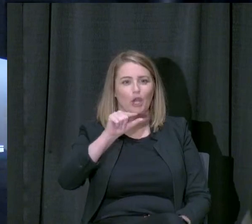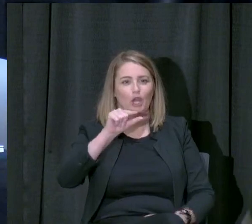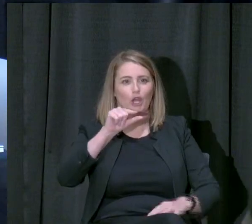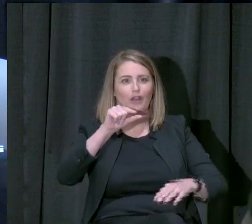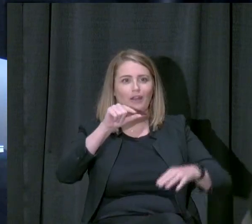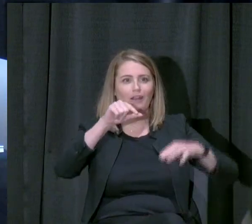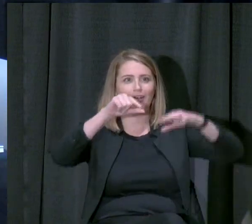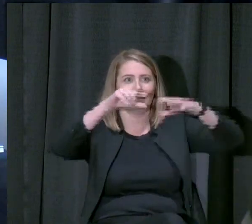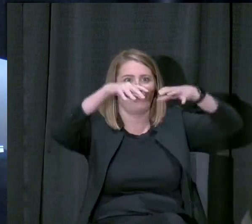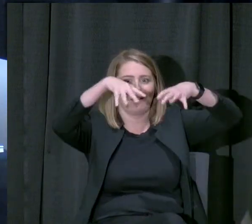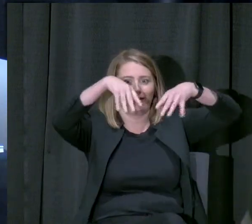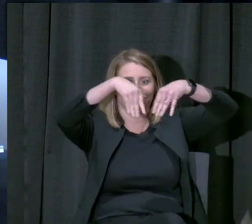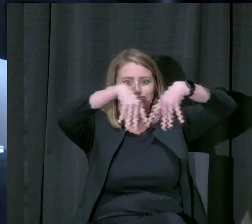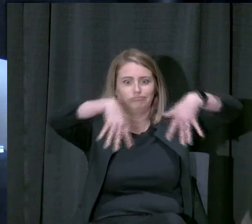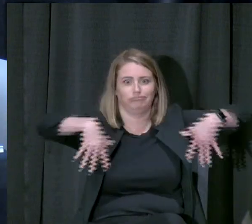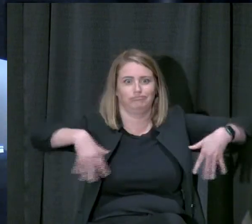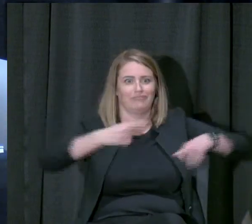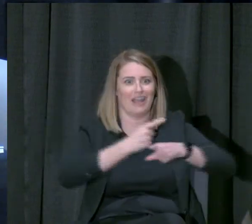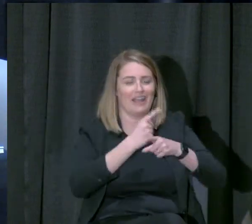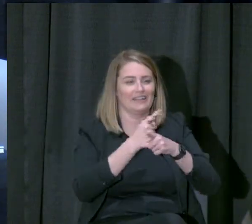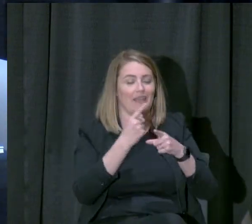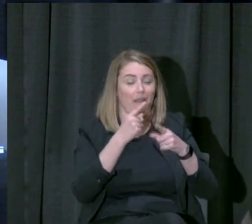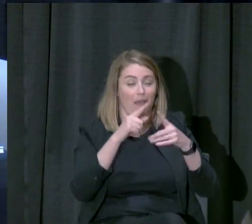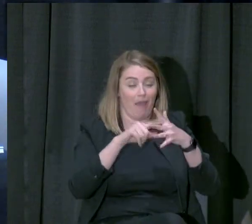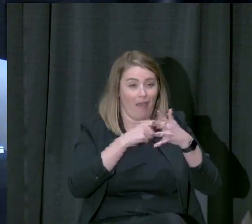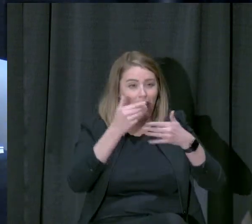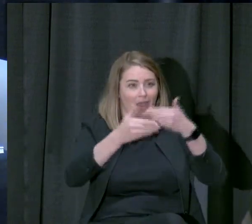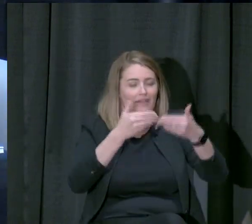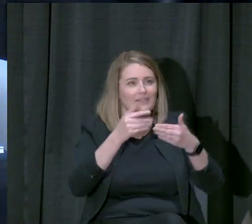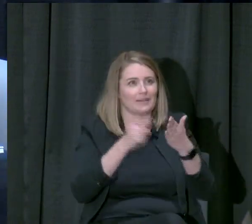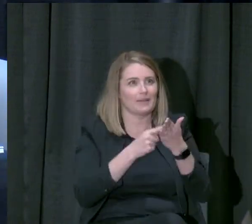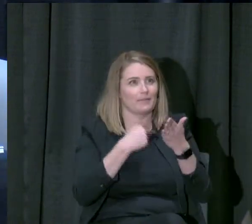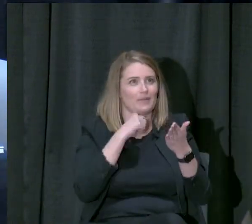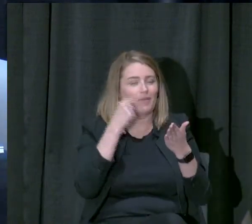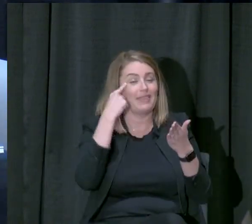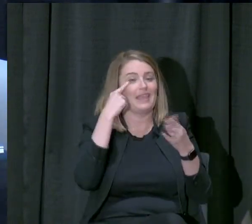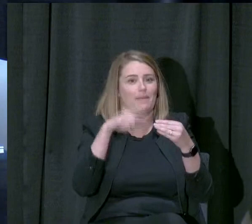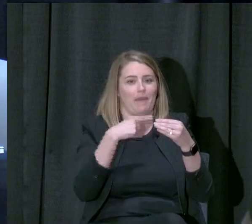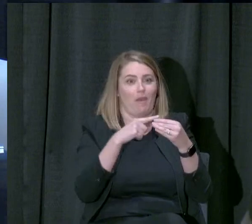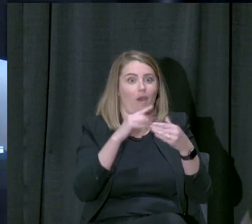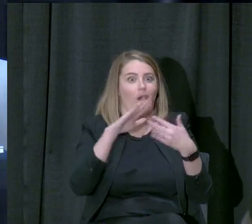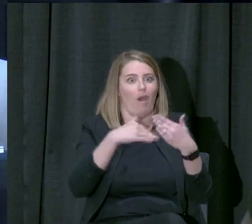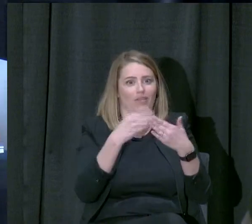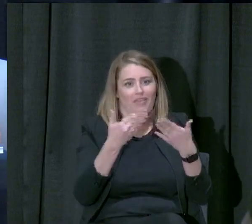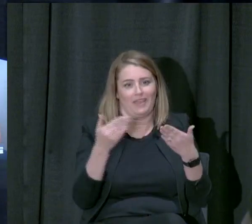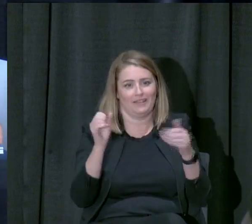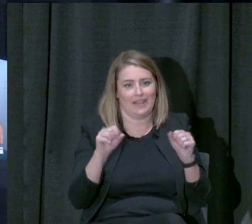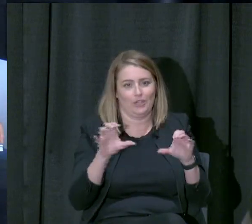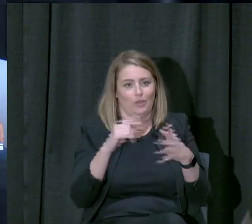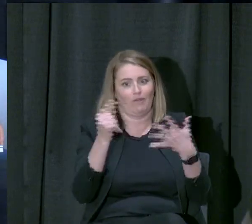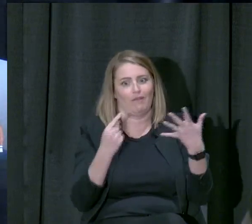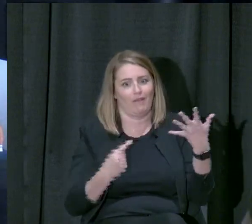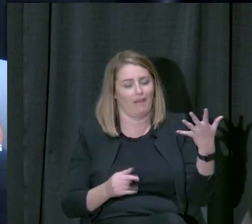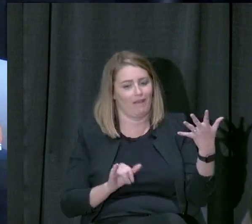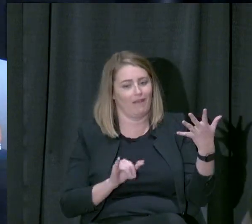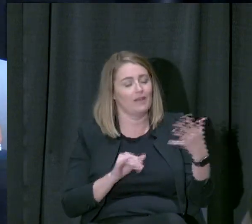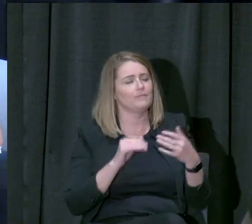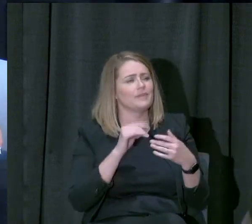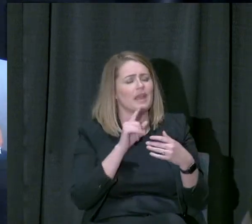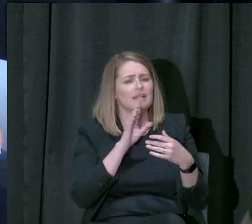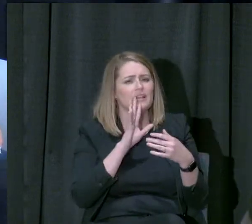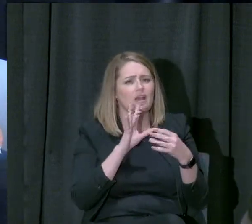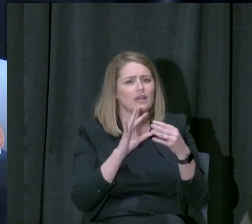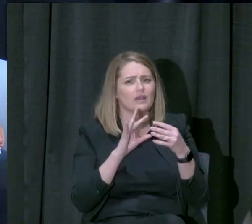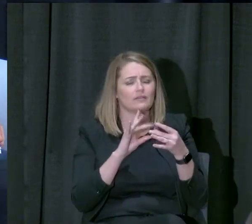that Alexa can do that we don't think about a lot. And I want to, talk about one of these,